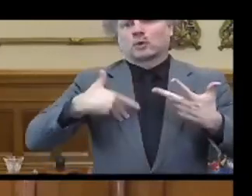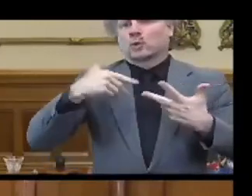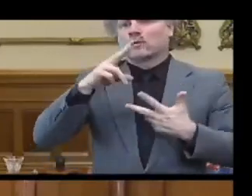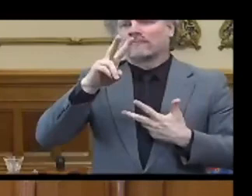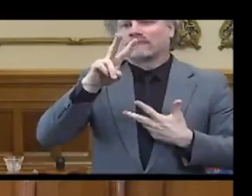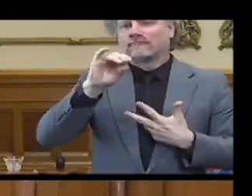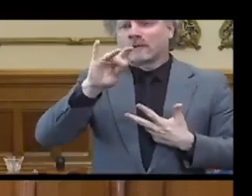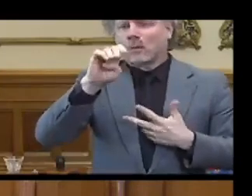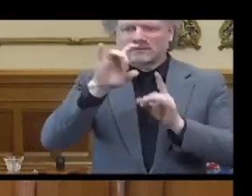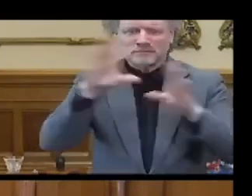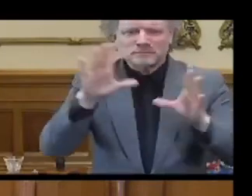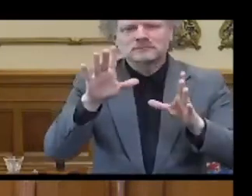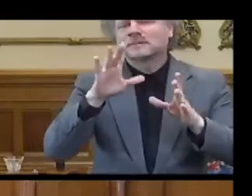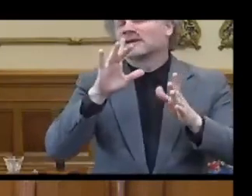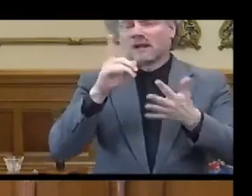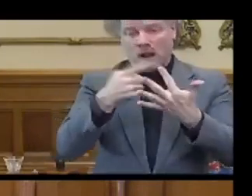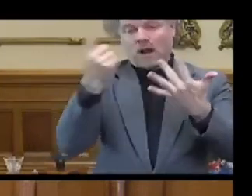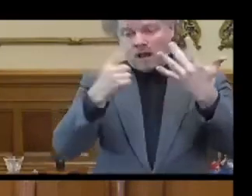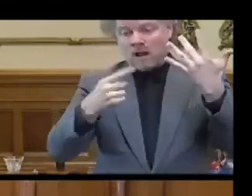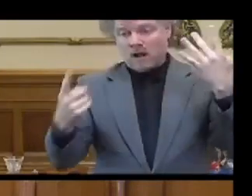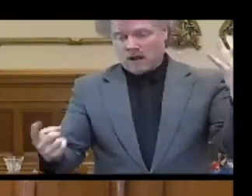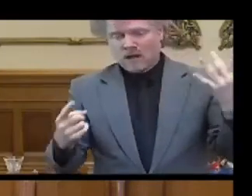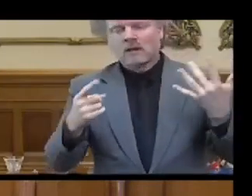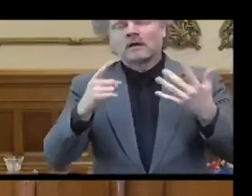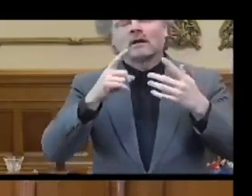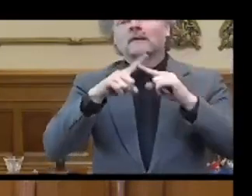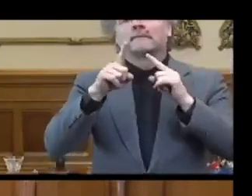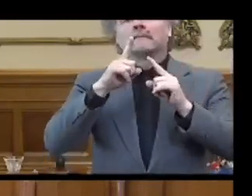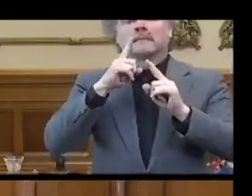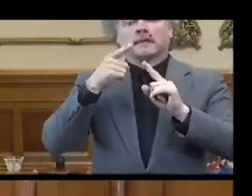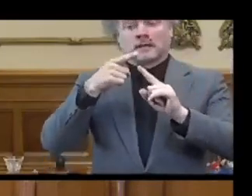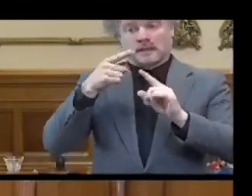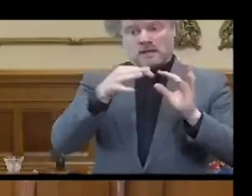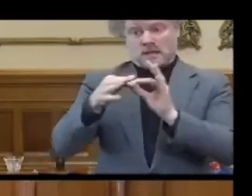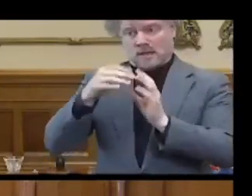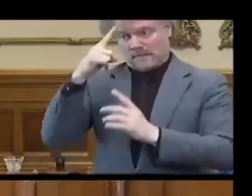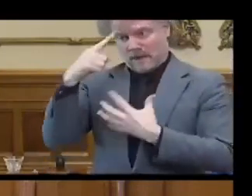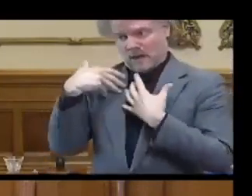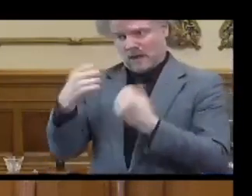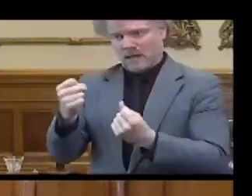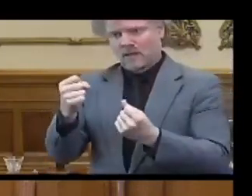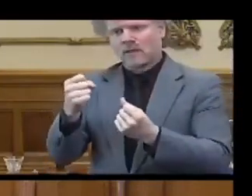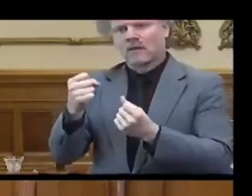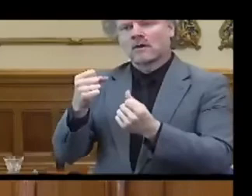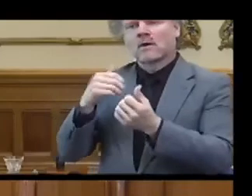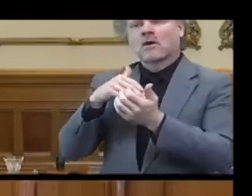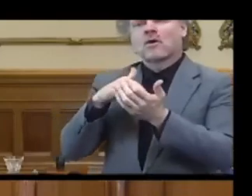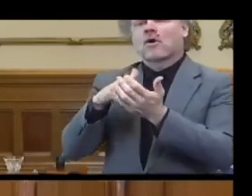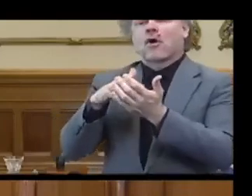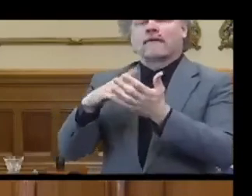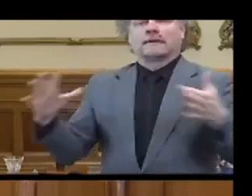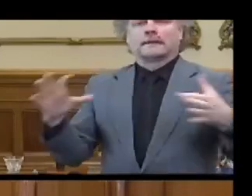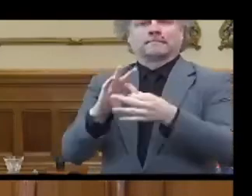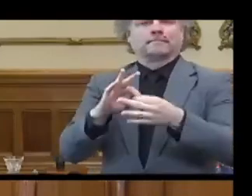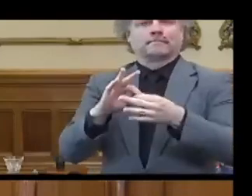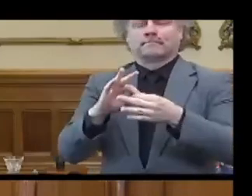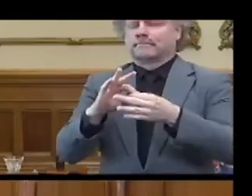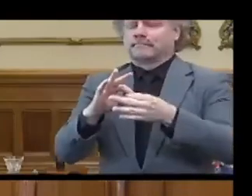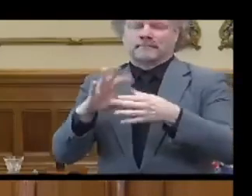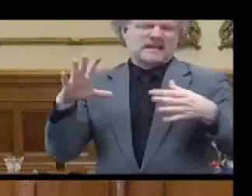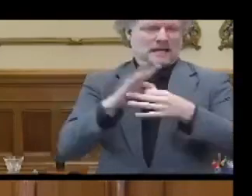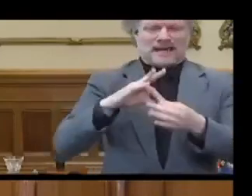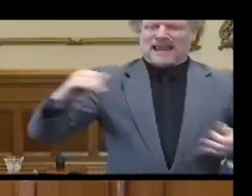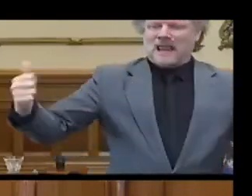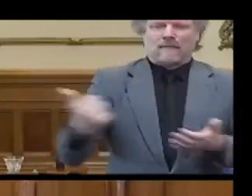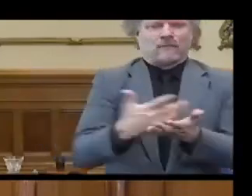violence, that list can go on and on and on. But the issue associated with mental health oftentimes has a connector to everything that we deal